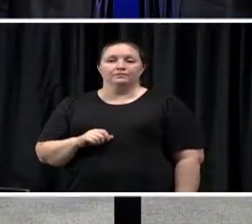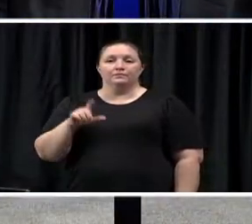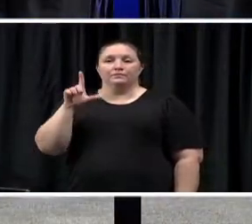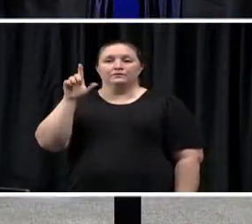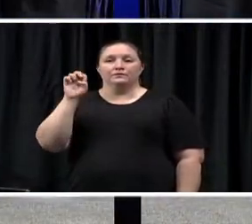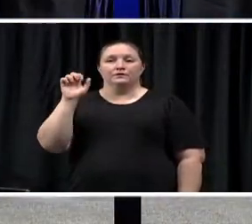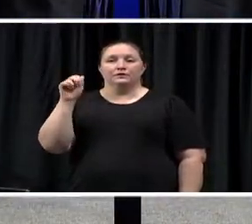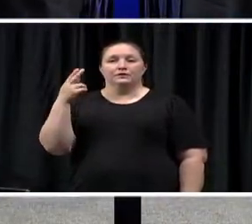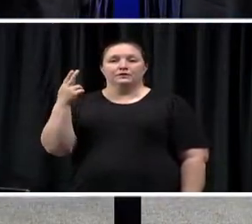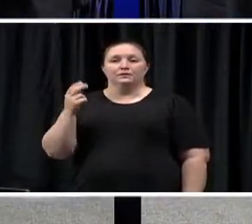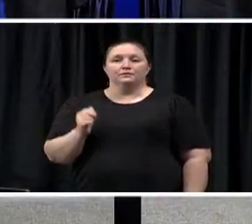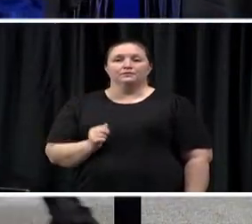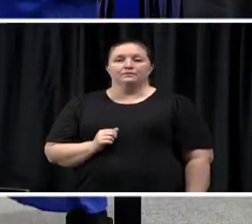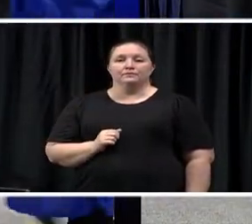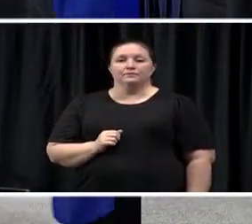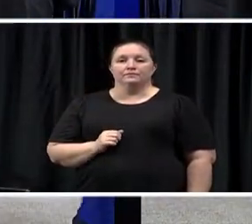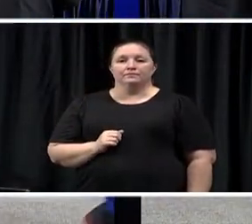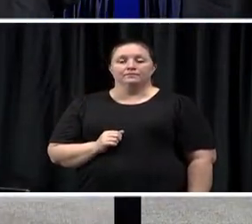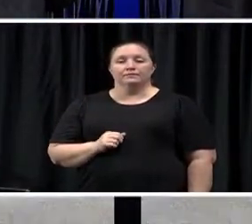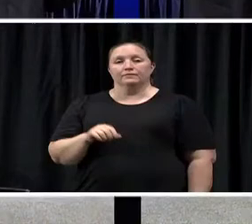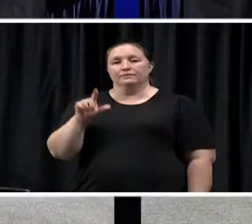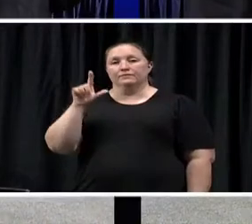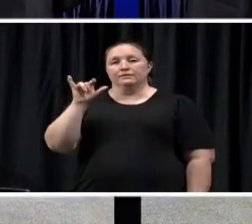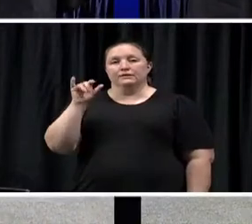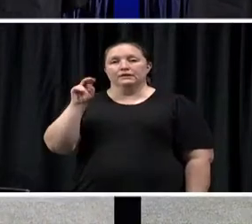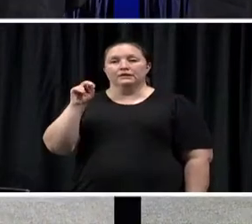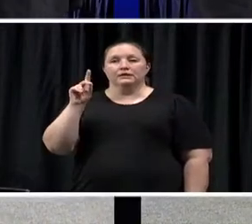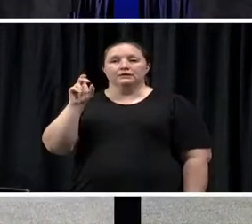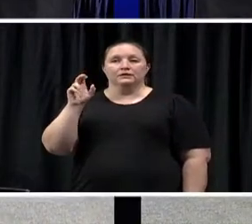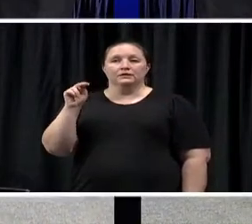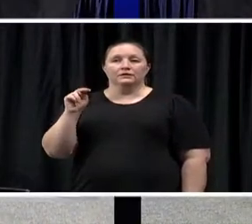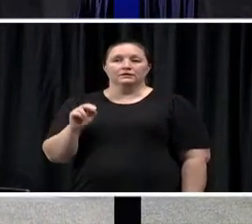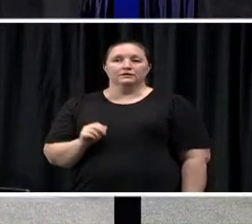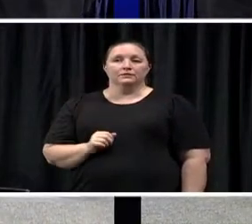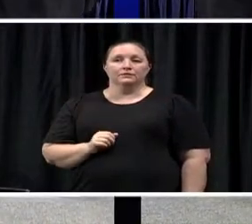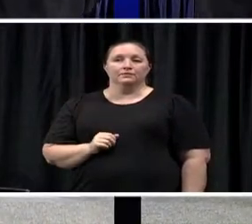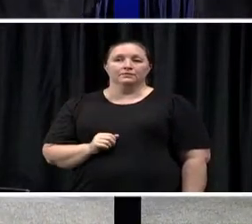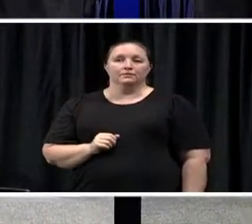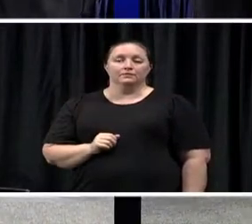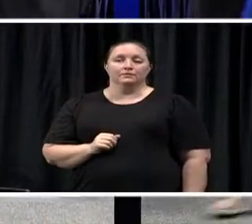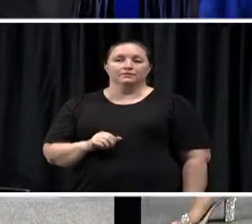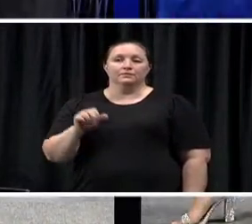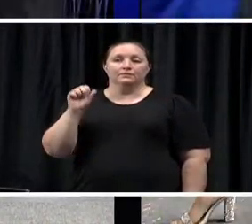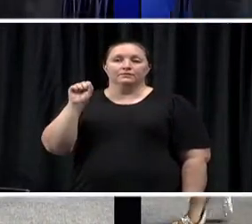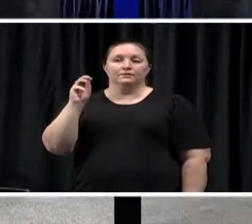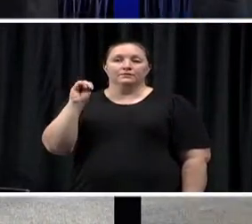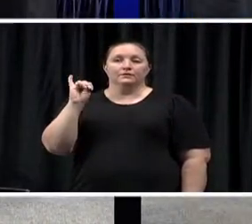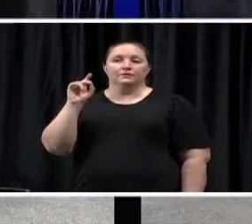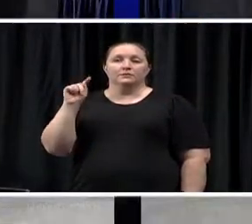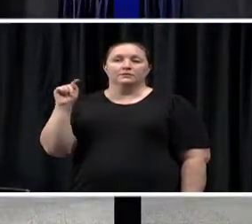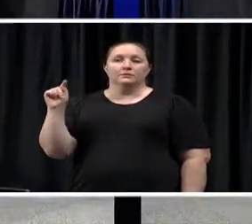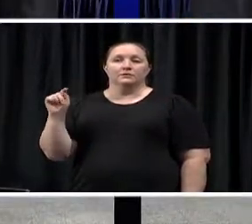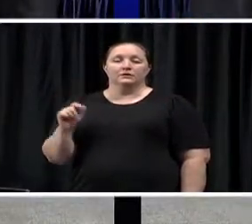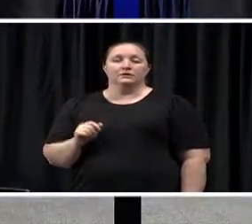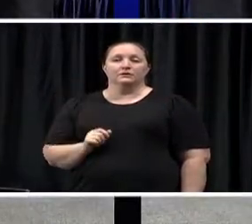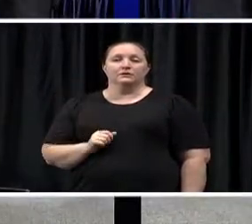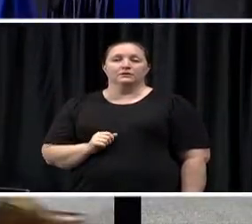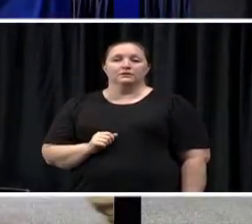Rhea S. Patel. Lyndon Harris Payne. Smit Trushesh